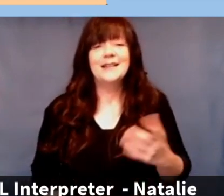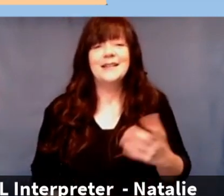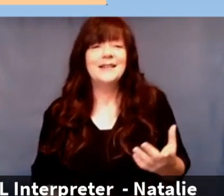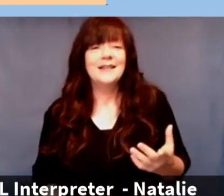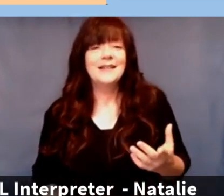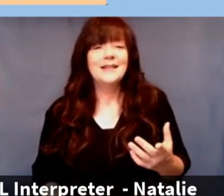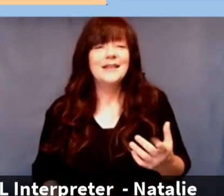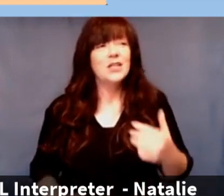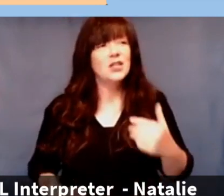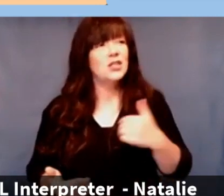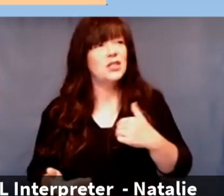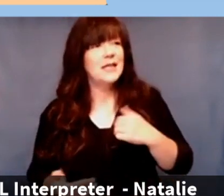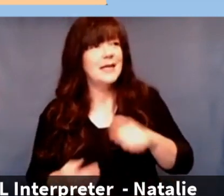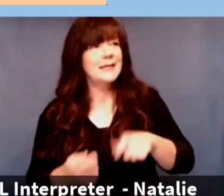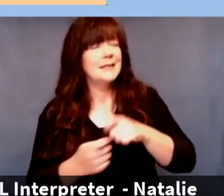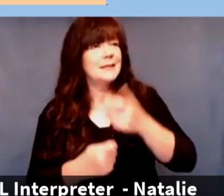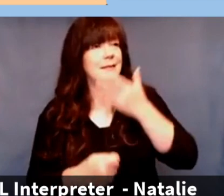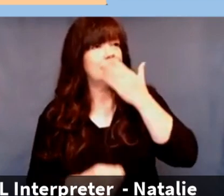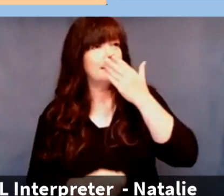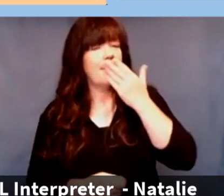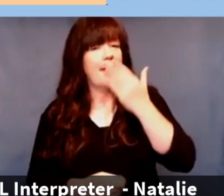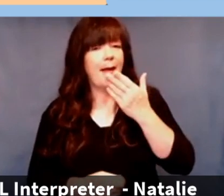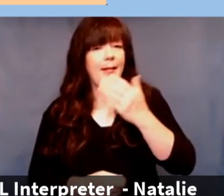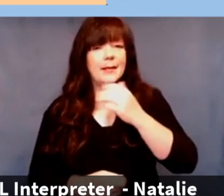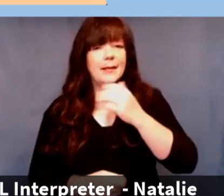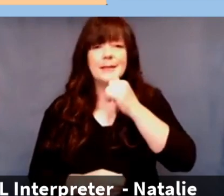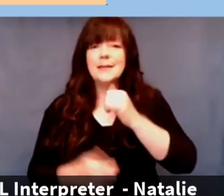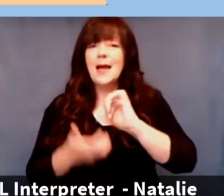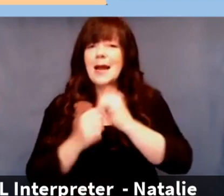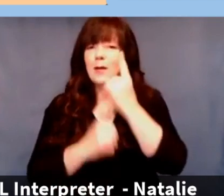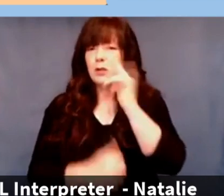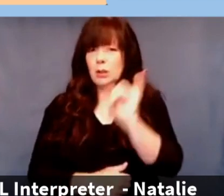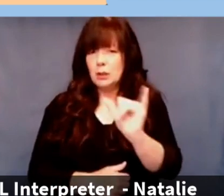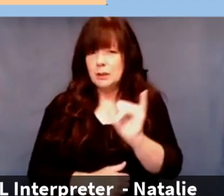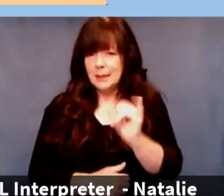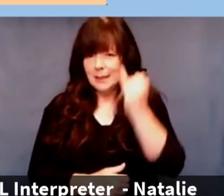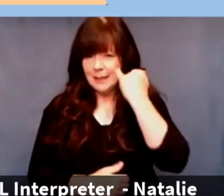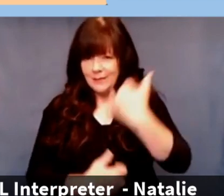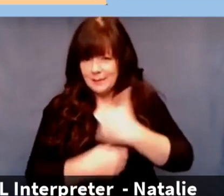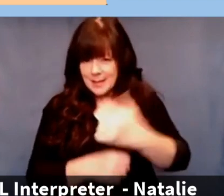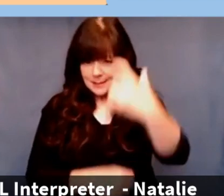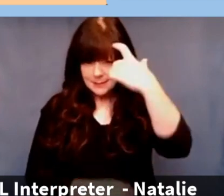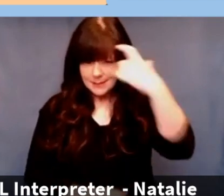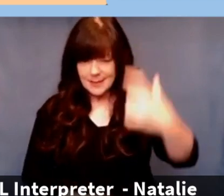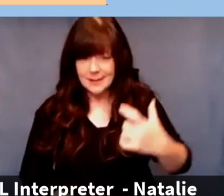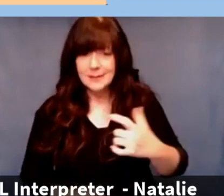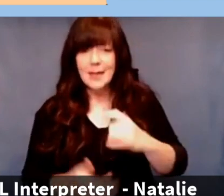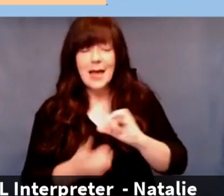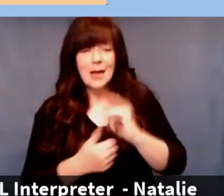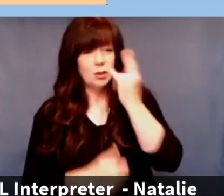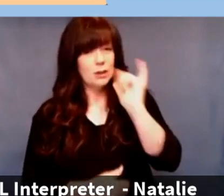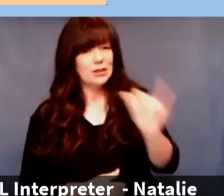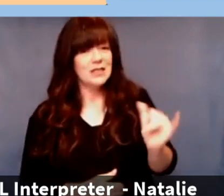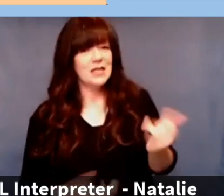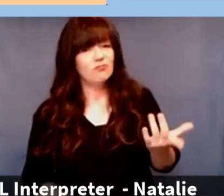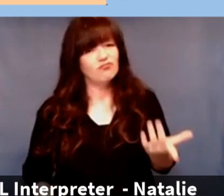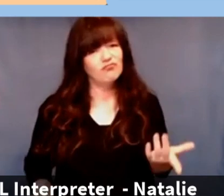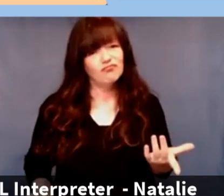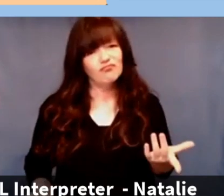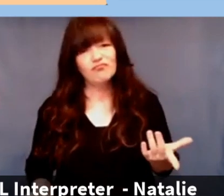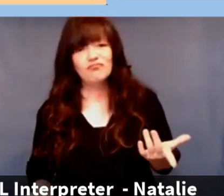She has a signature smell, which isn't the way she looks, if that makes sense. Yeah. Like the way she looks is like, you know,